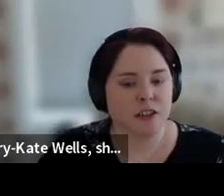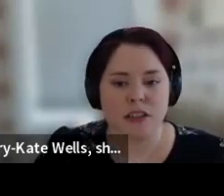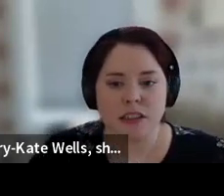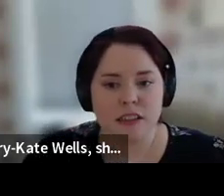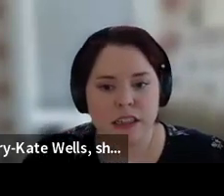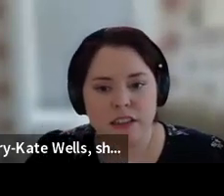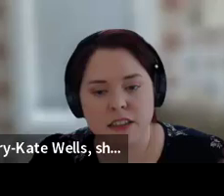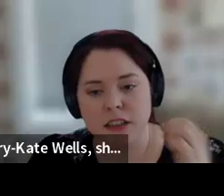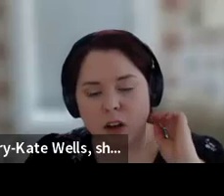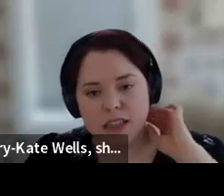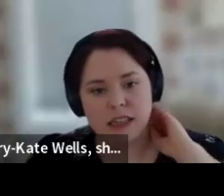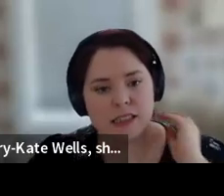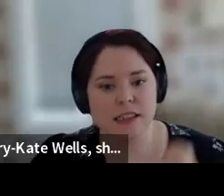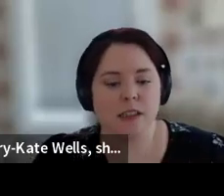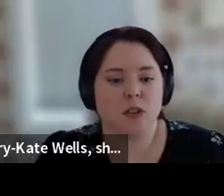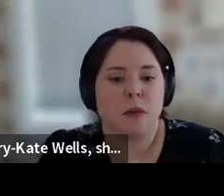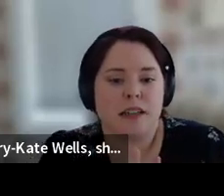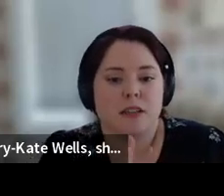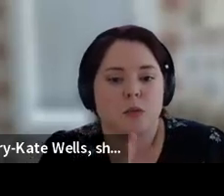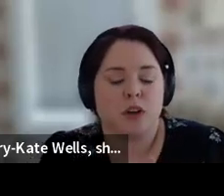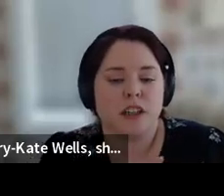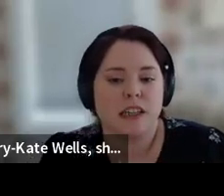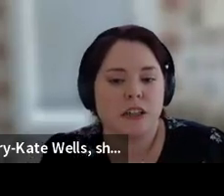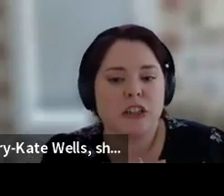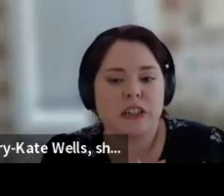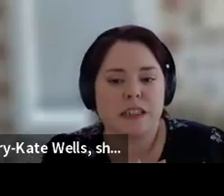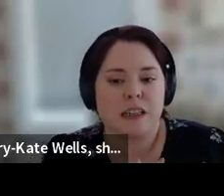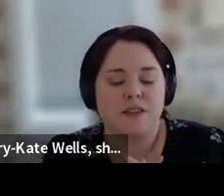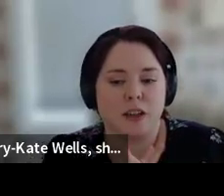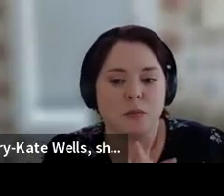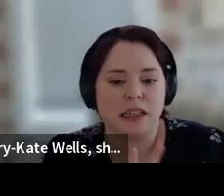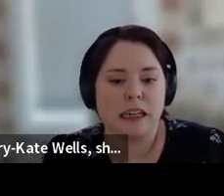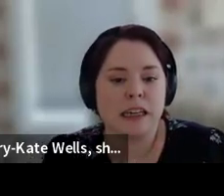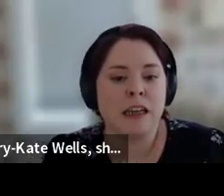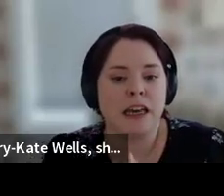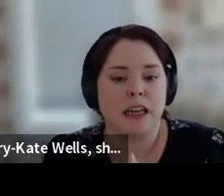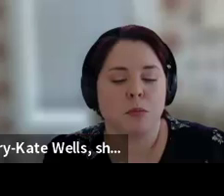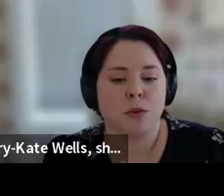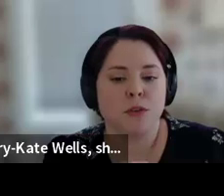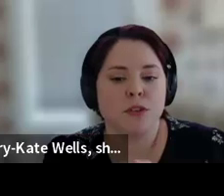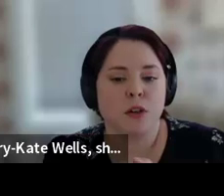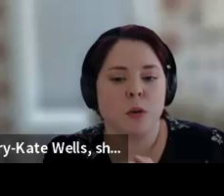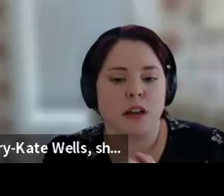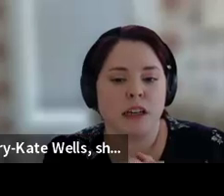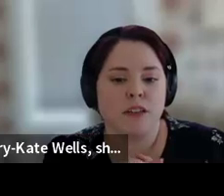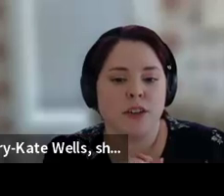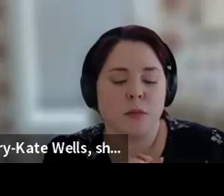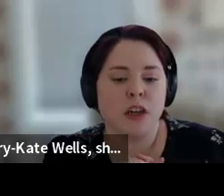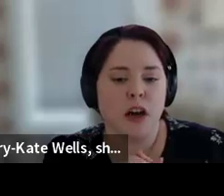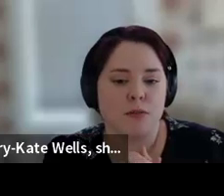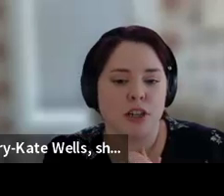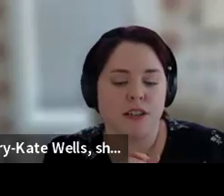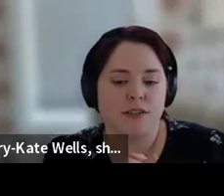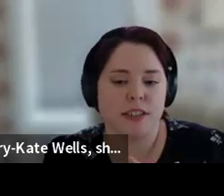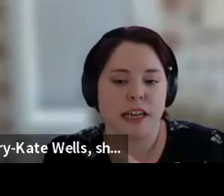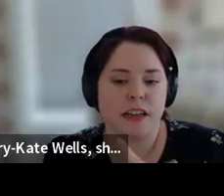CIL standards. So the CIL standards, the law says that CILs must work to increase the availability and improve the quality of